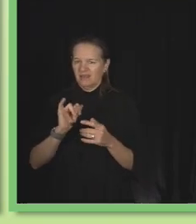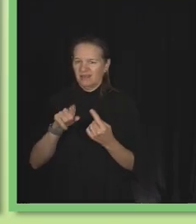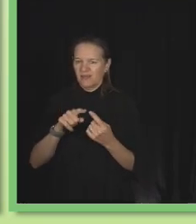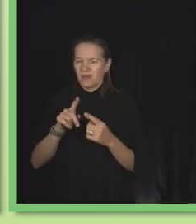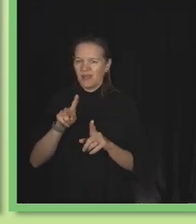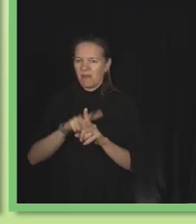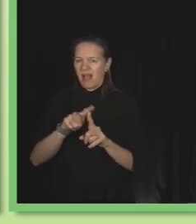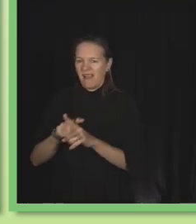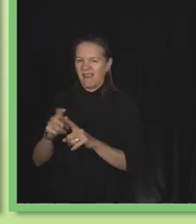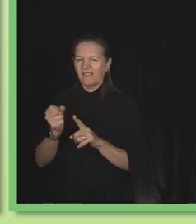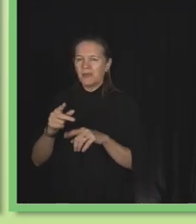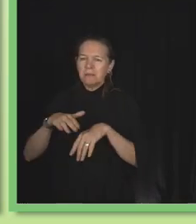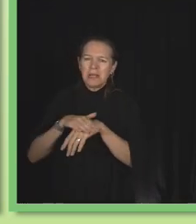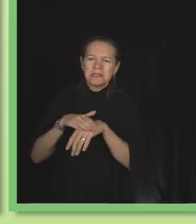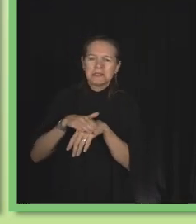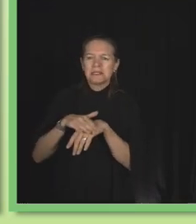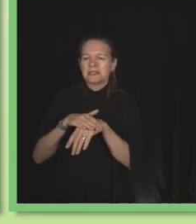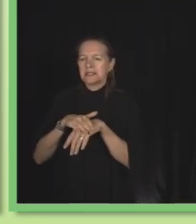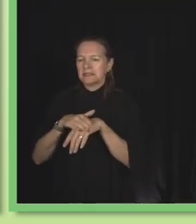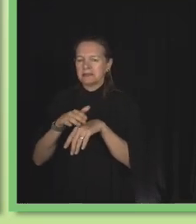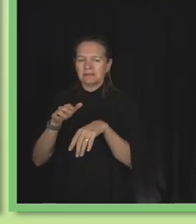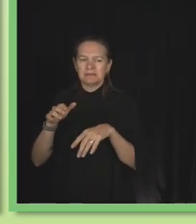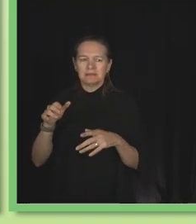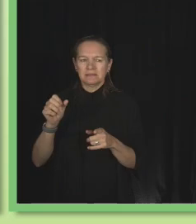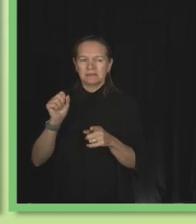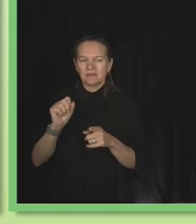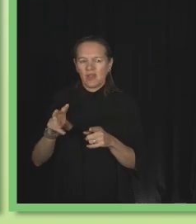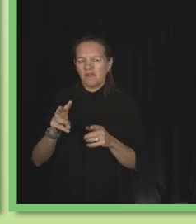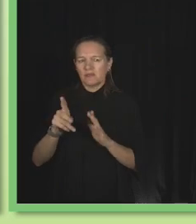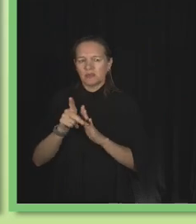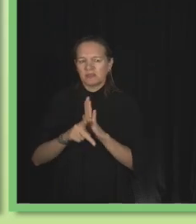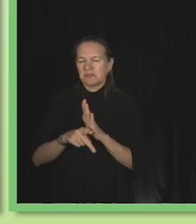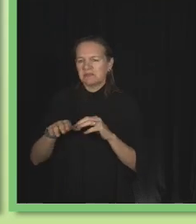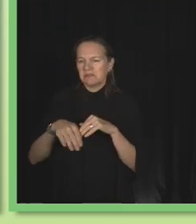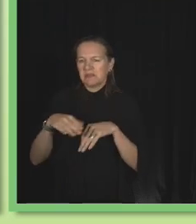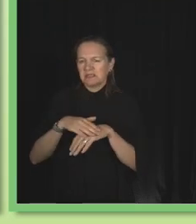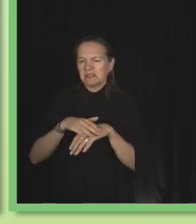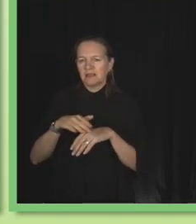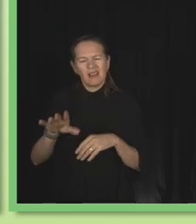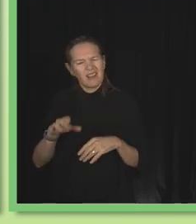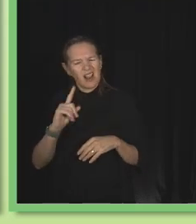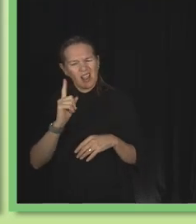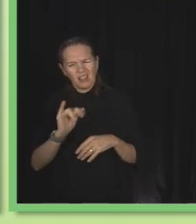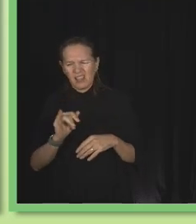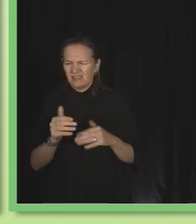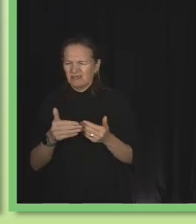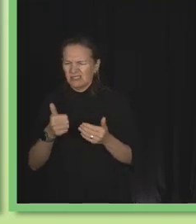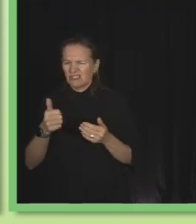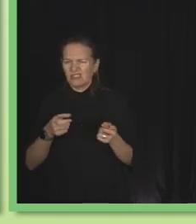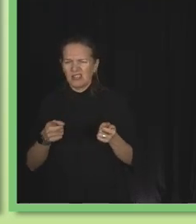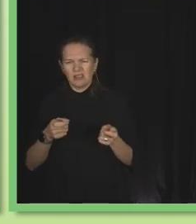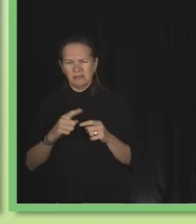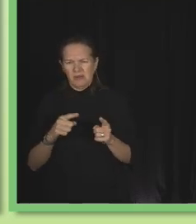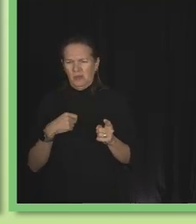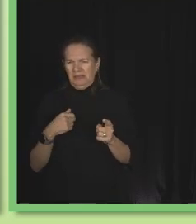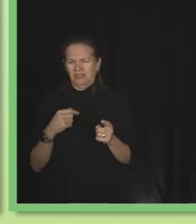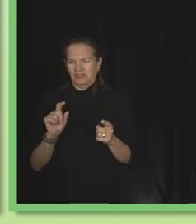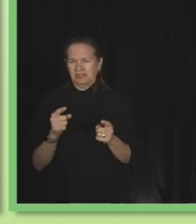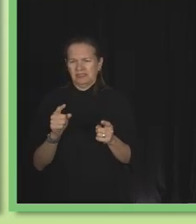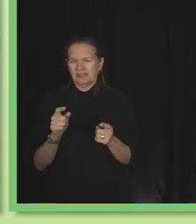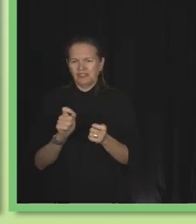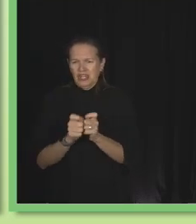a couple of basic SLSA principles. Oh, this looks much easier to handle now, but I don't understand. We only made like 3 or